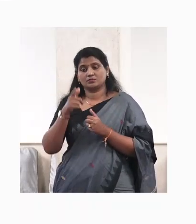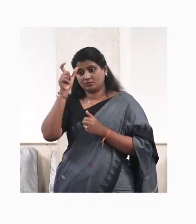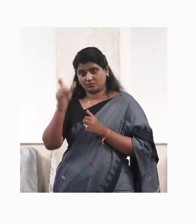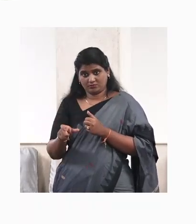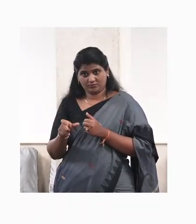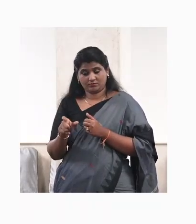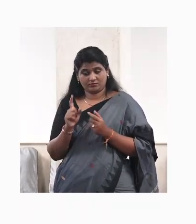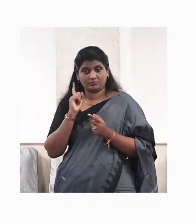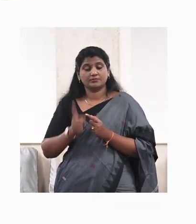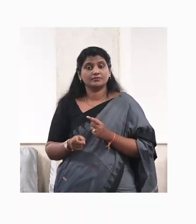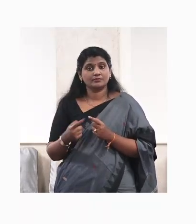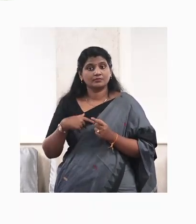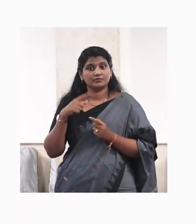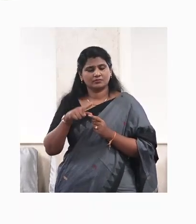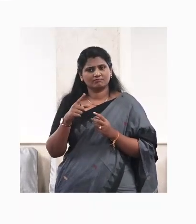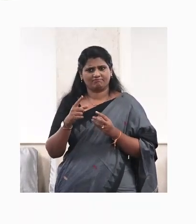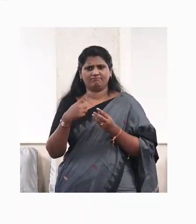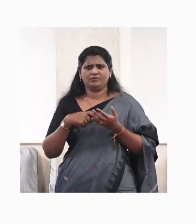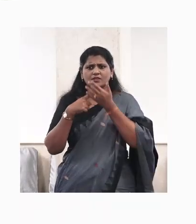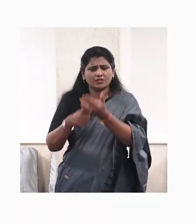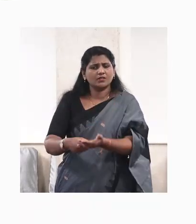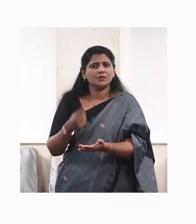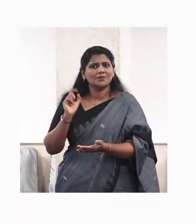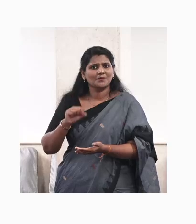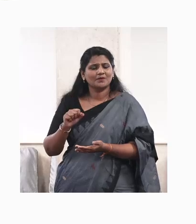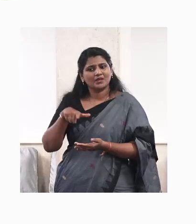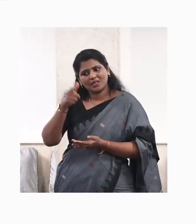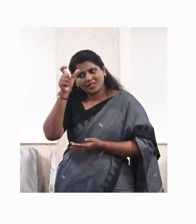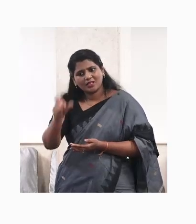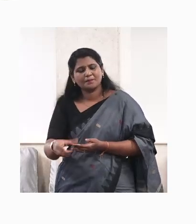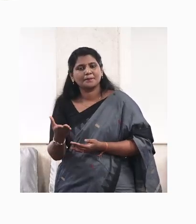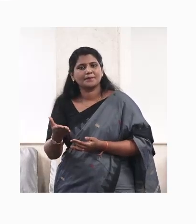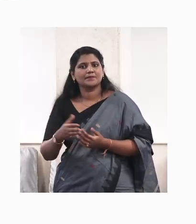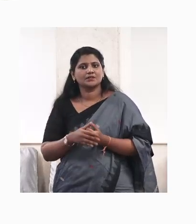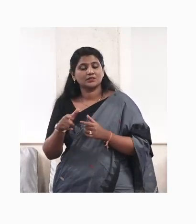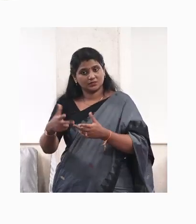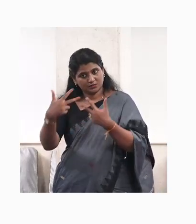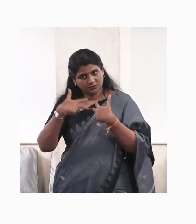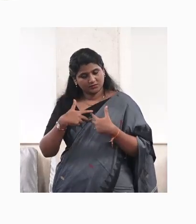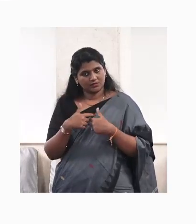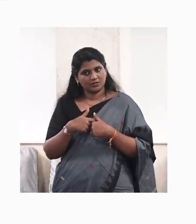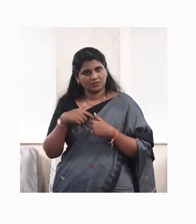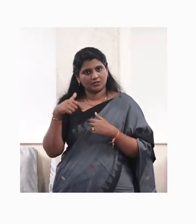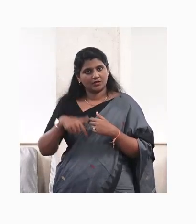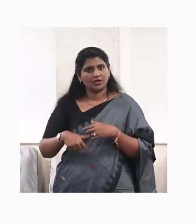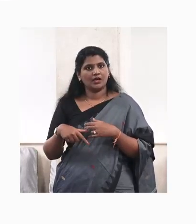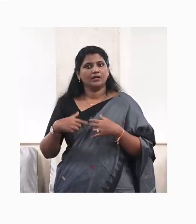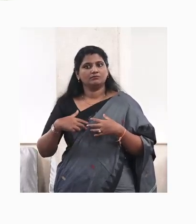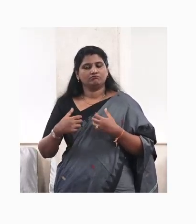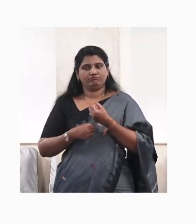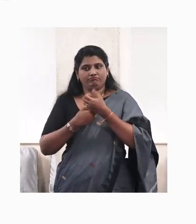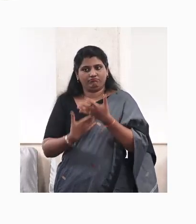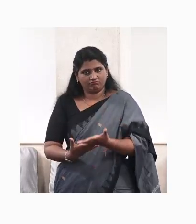says, but you have to, in any case, somehow respect what the other person is saying, and you can express